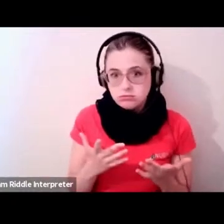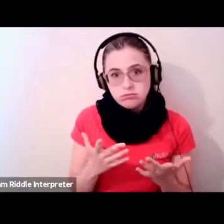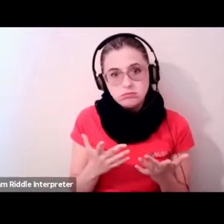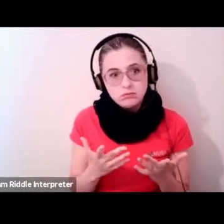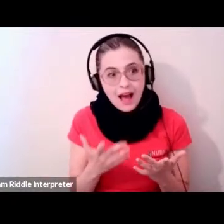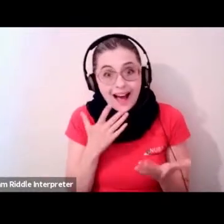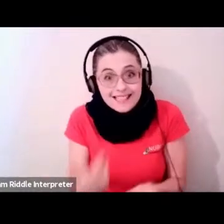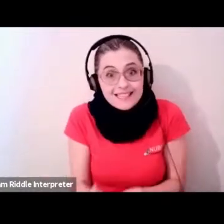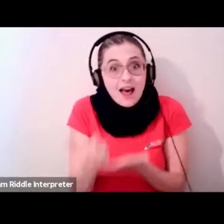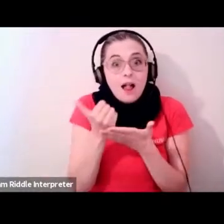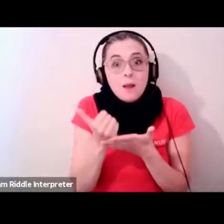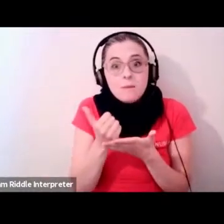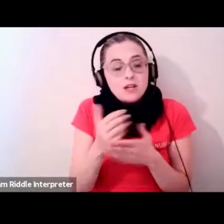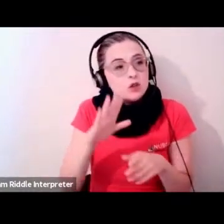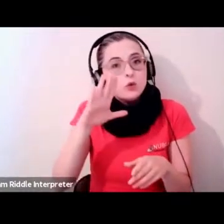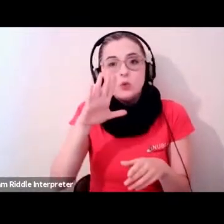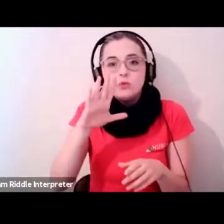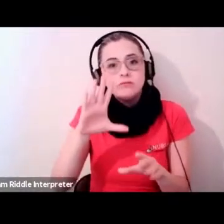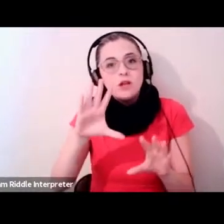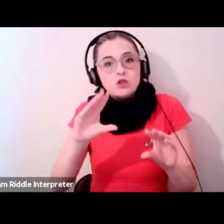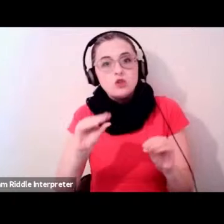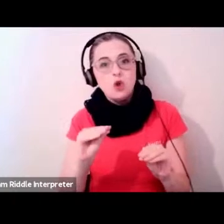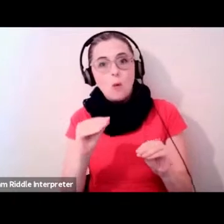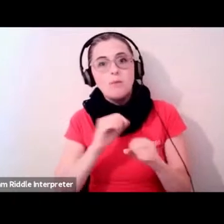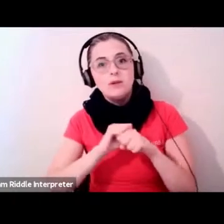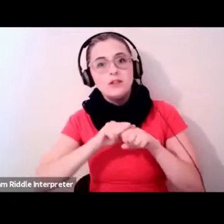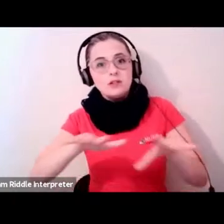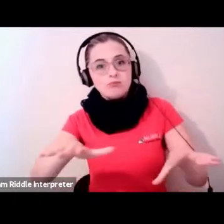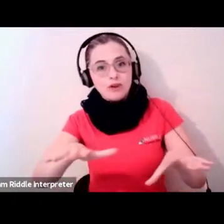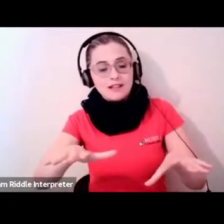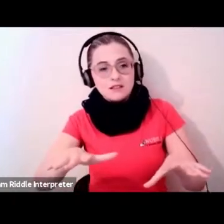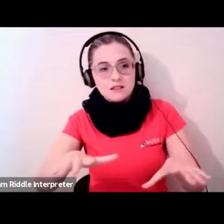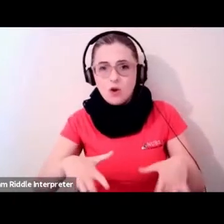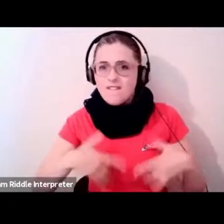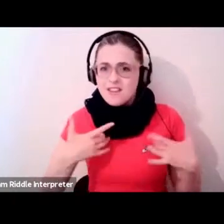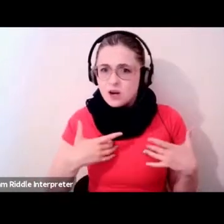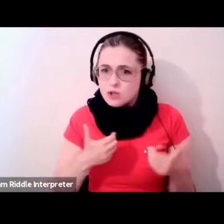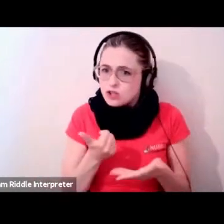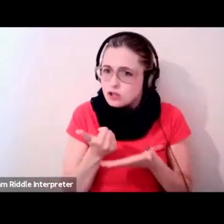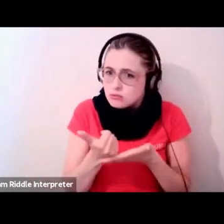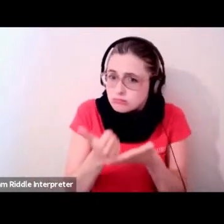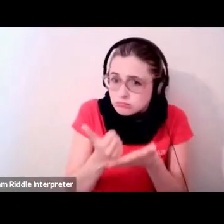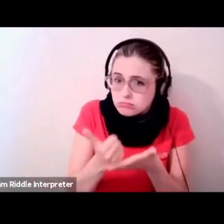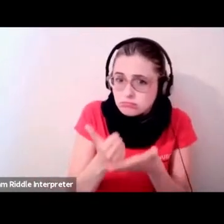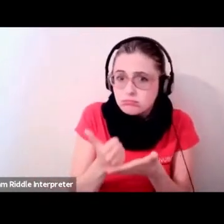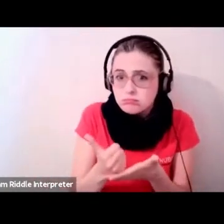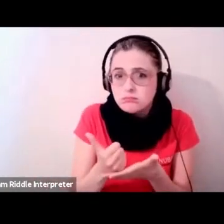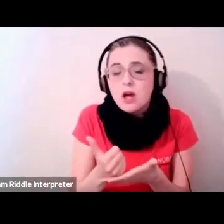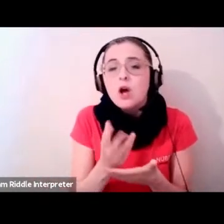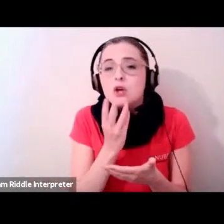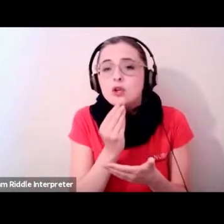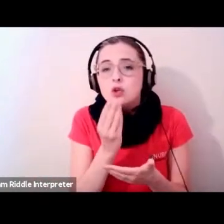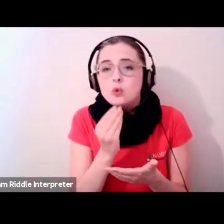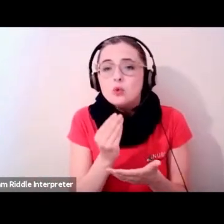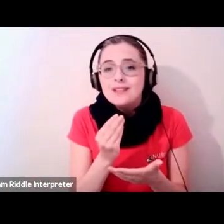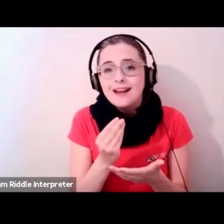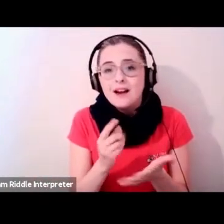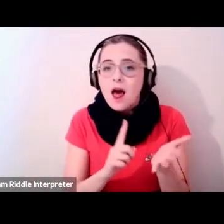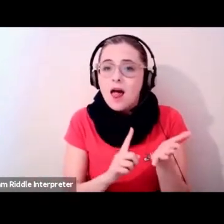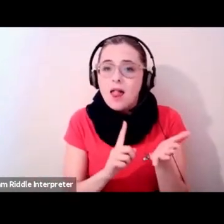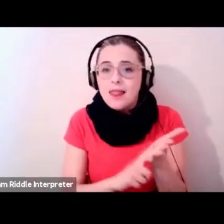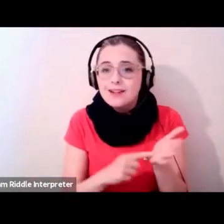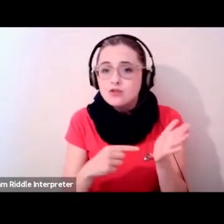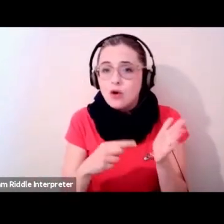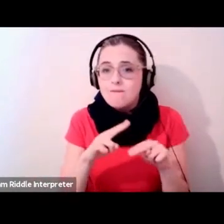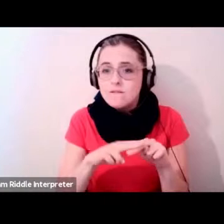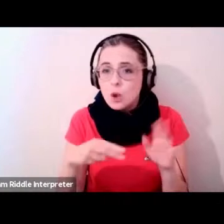a contribution to stopping the spread of cases. I think we should be advocating the use of lateral flow tests. I don't know whether Deepti